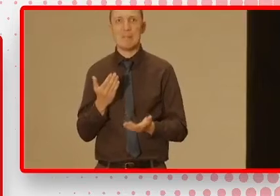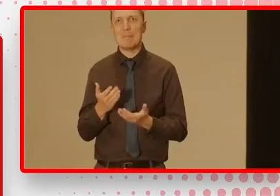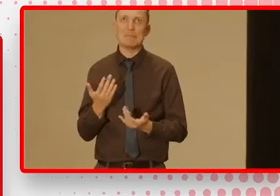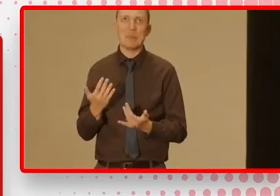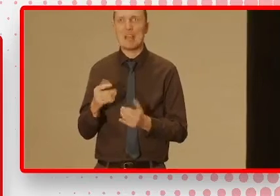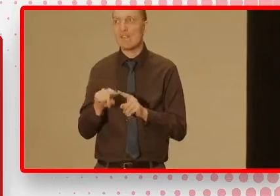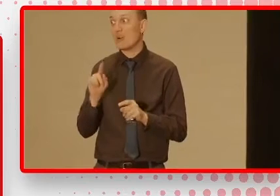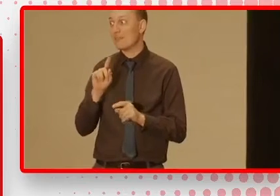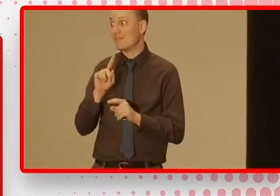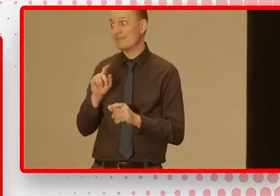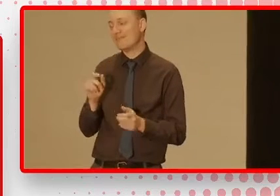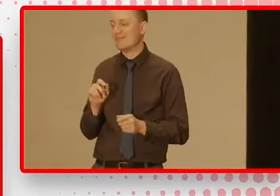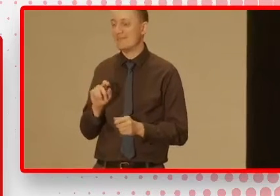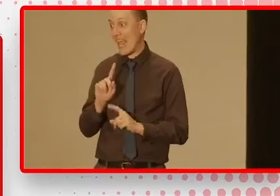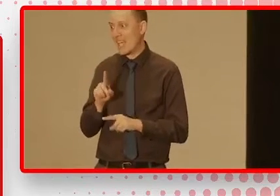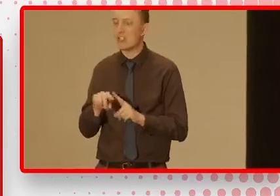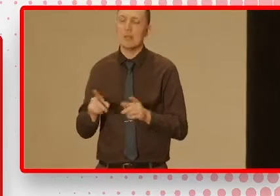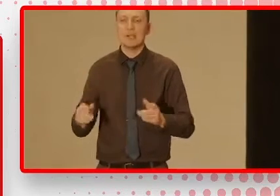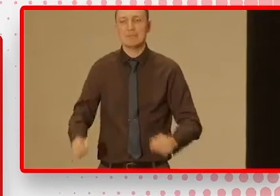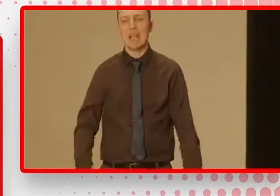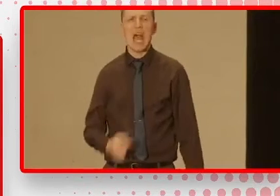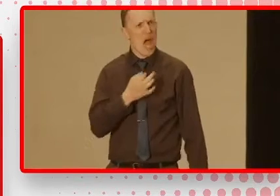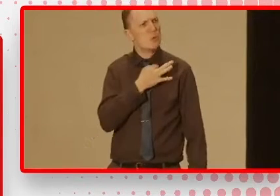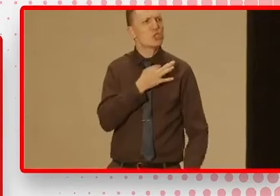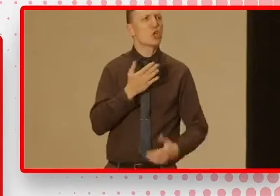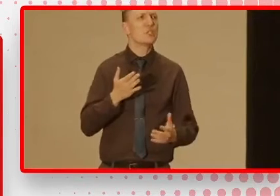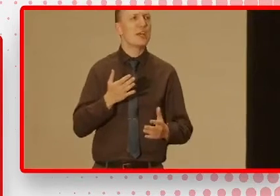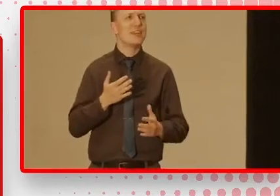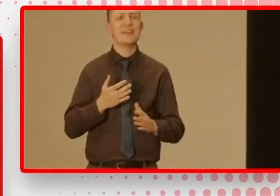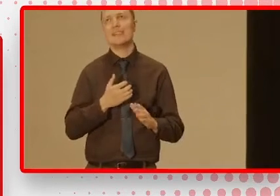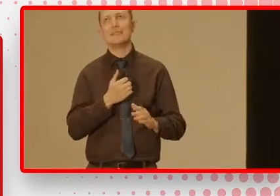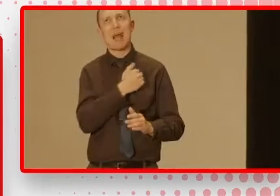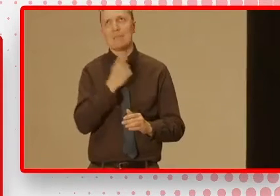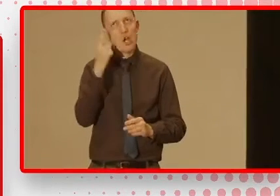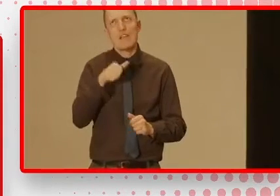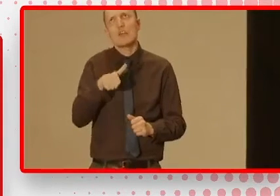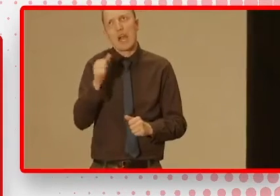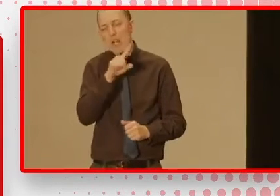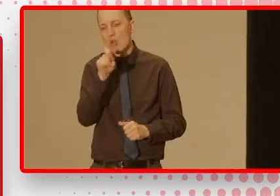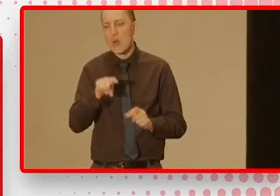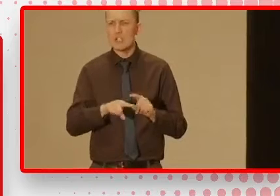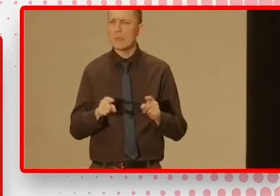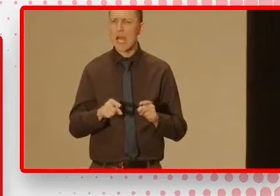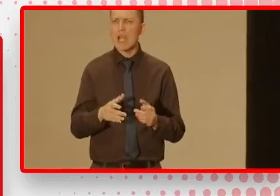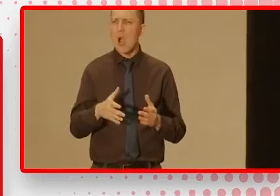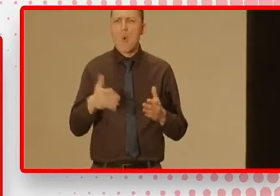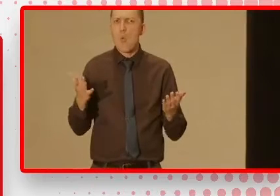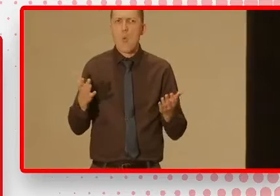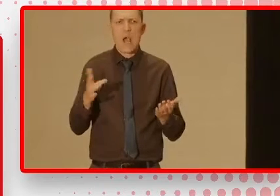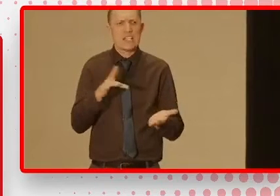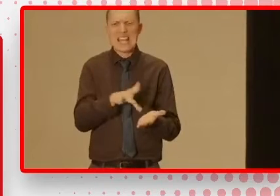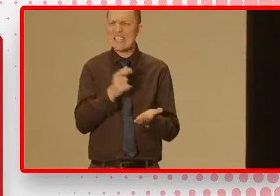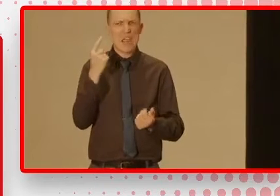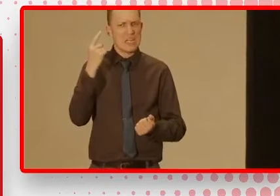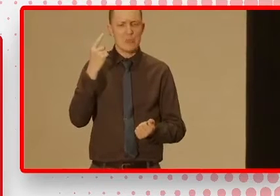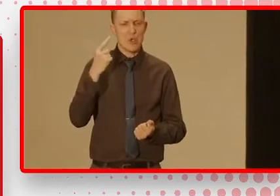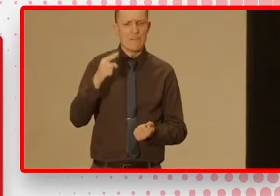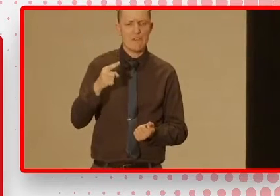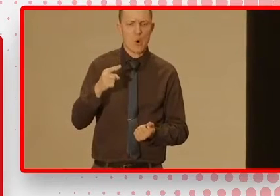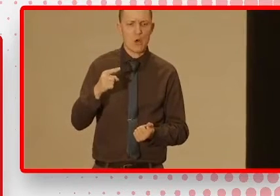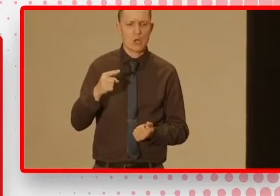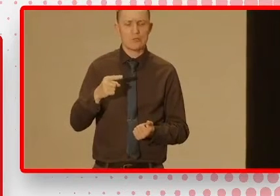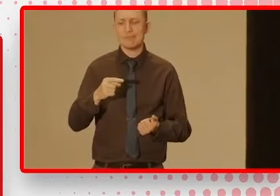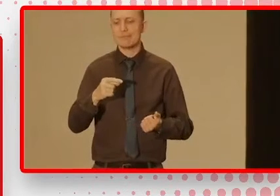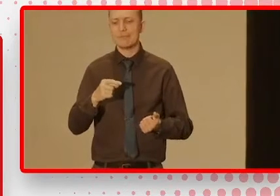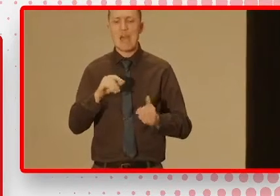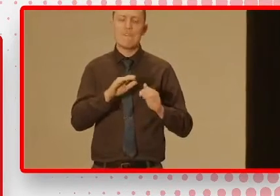know, and maybe, I'm sorry for another question, but what's out there, for children